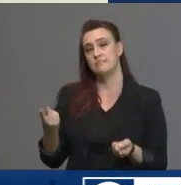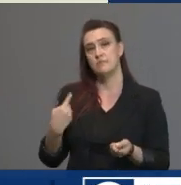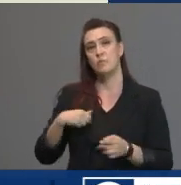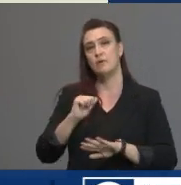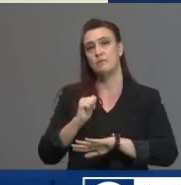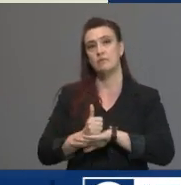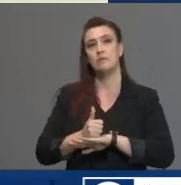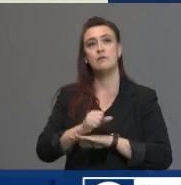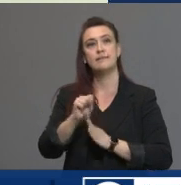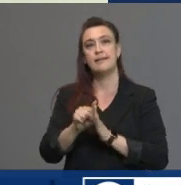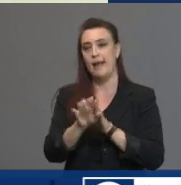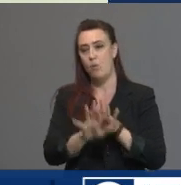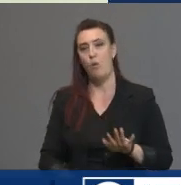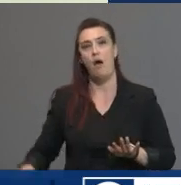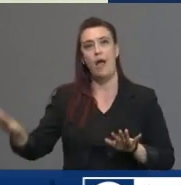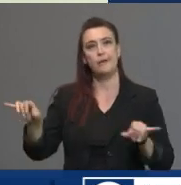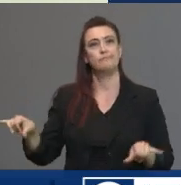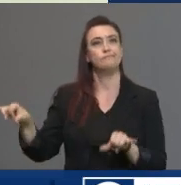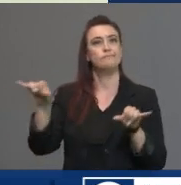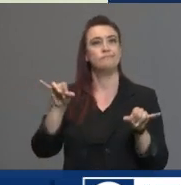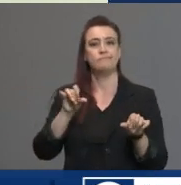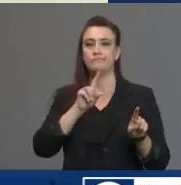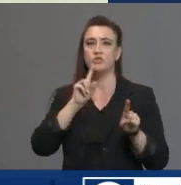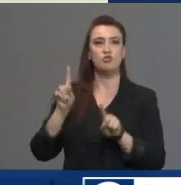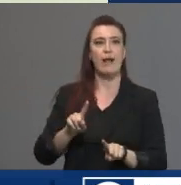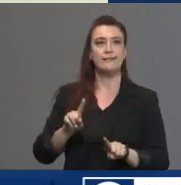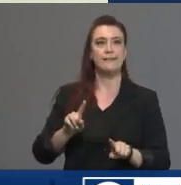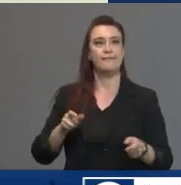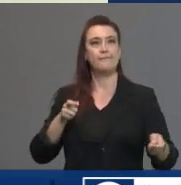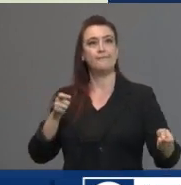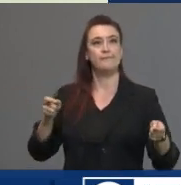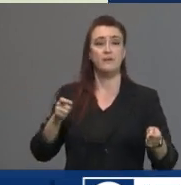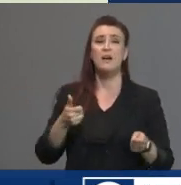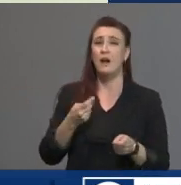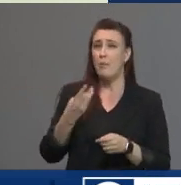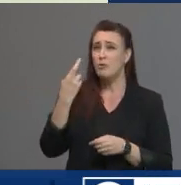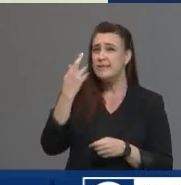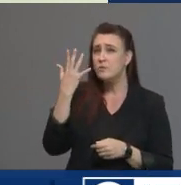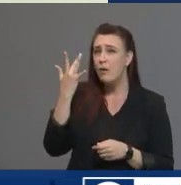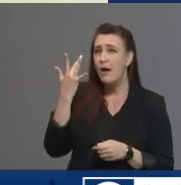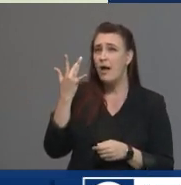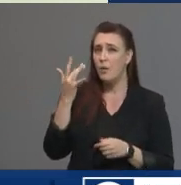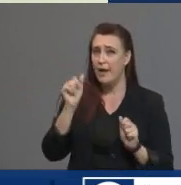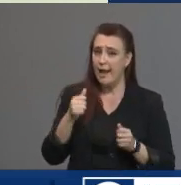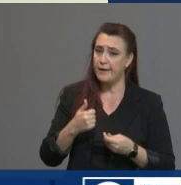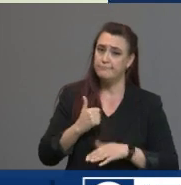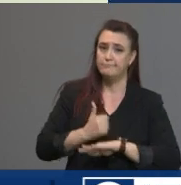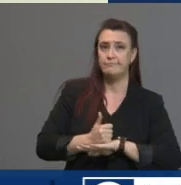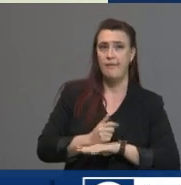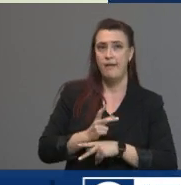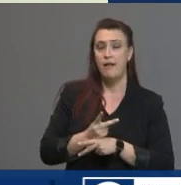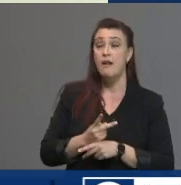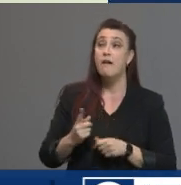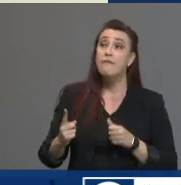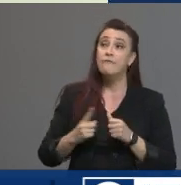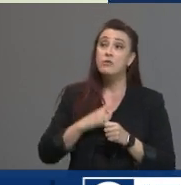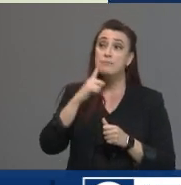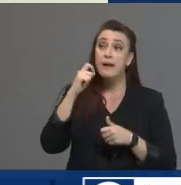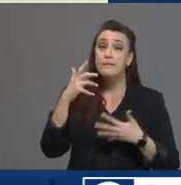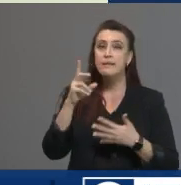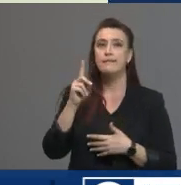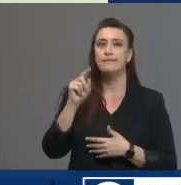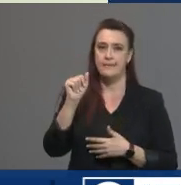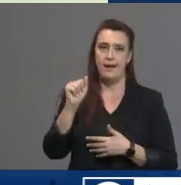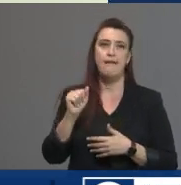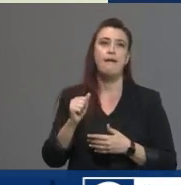been able to have a statewide directive. There's a couple of reasons we've been able to do it, because first and foremost, the